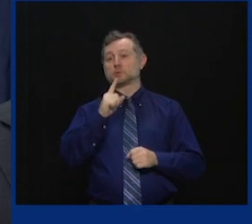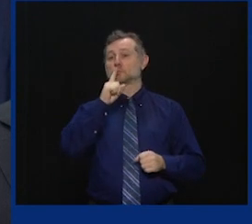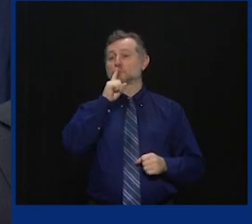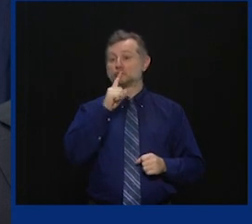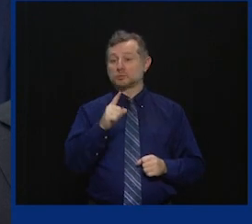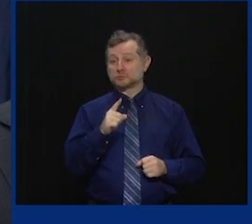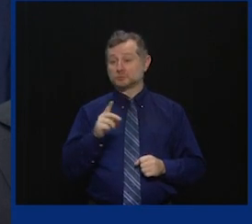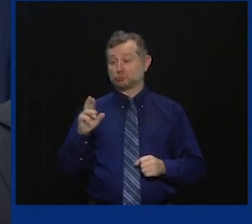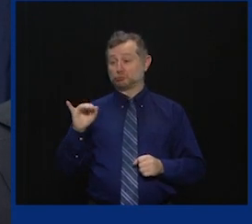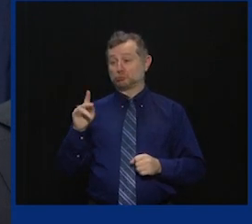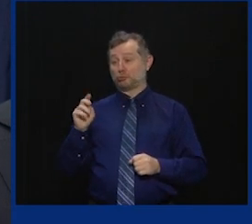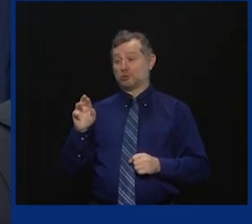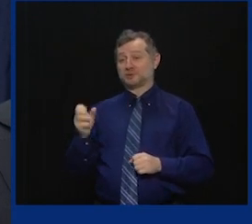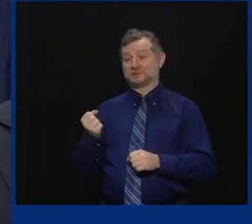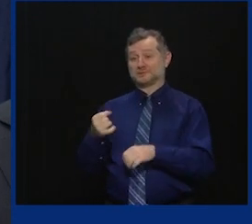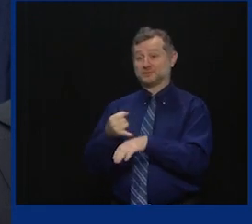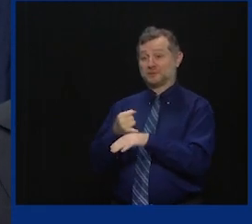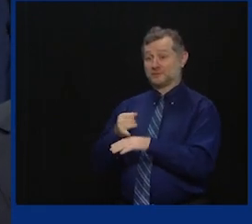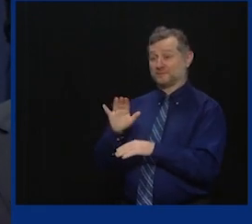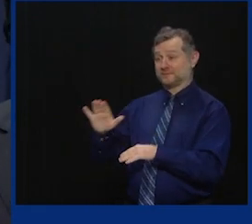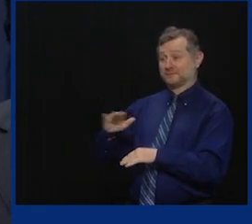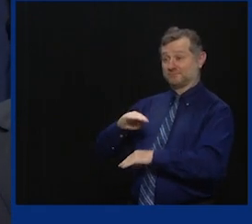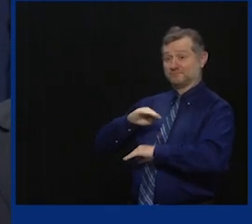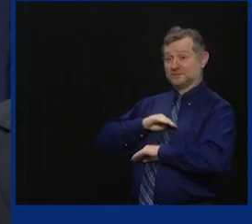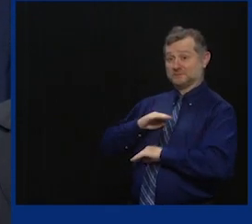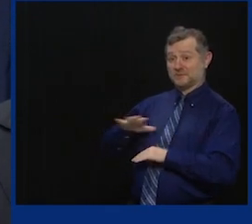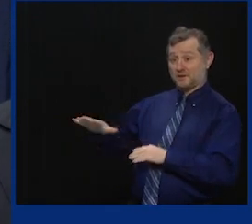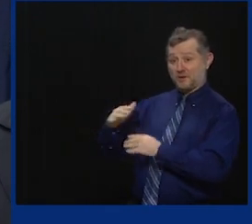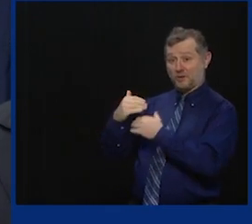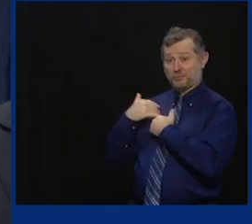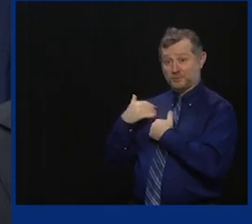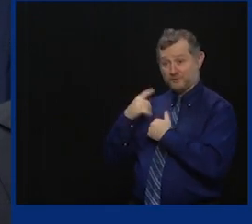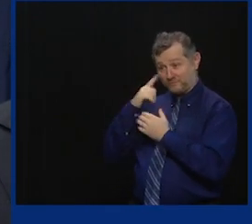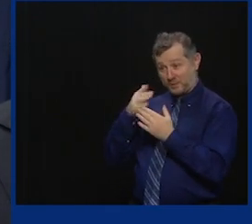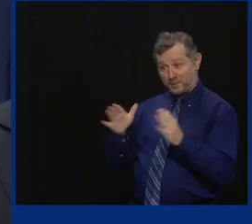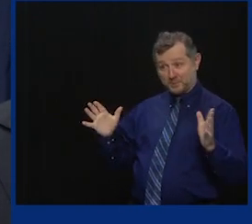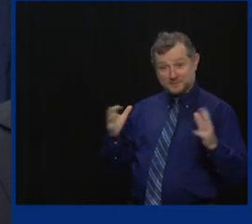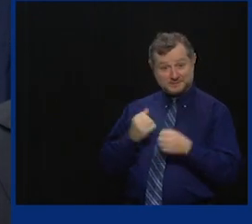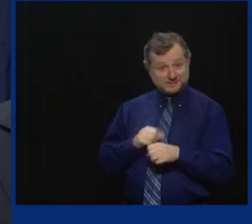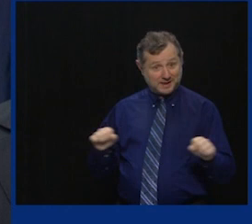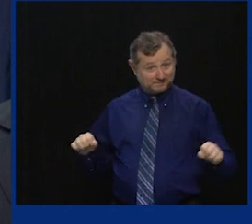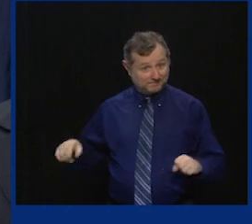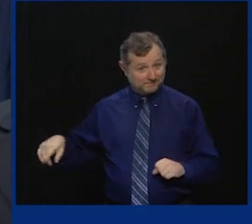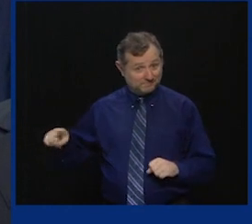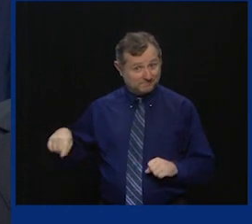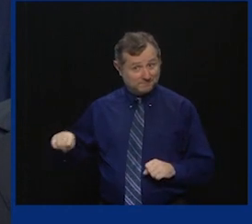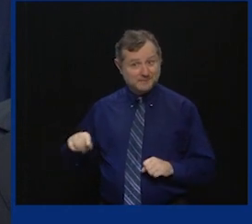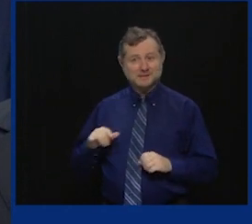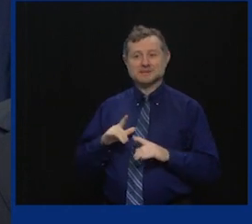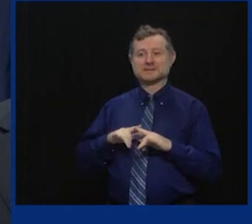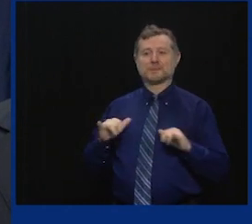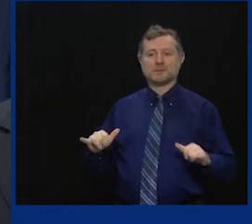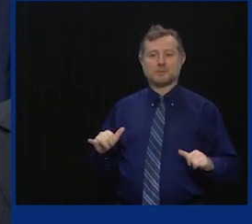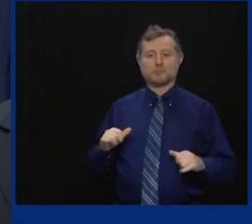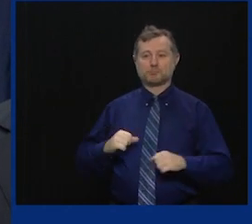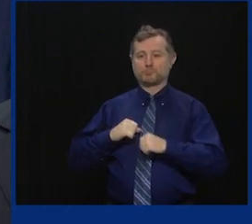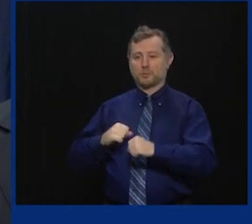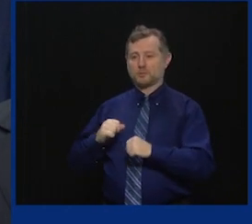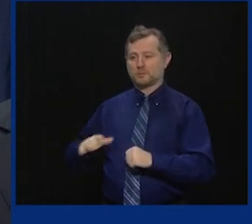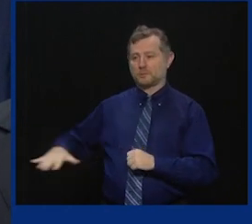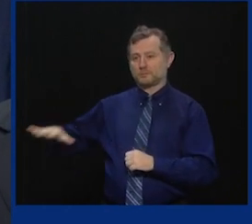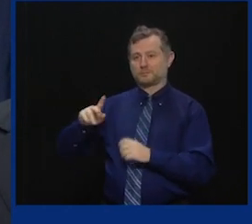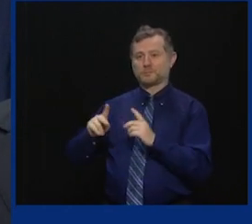its obligation to public safety while keeping the folks who are detained there is the obligation of the